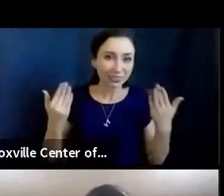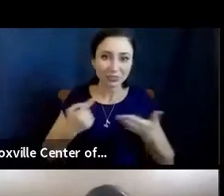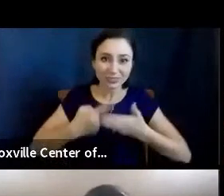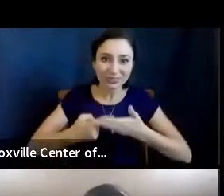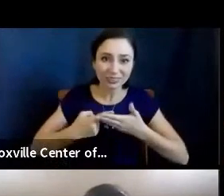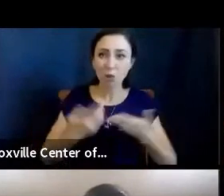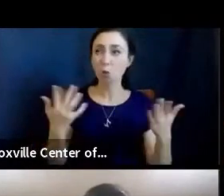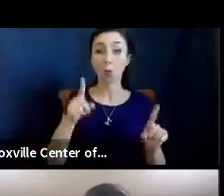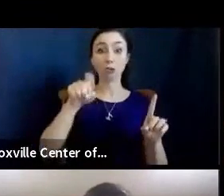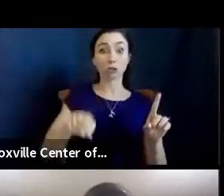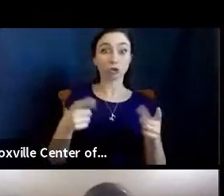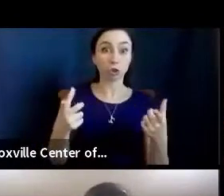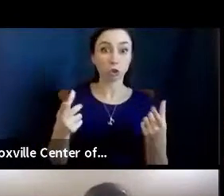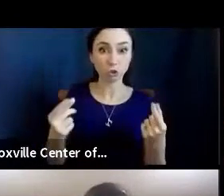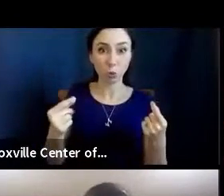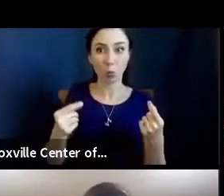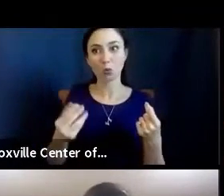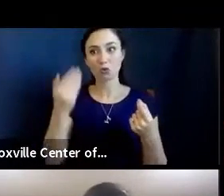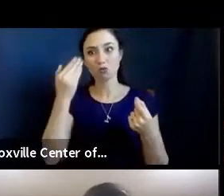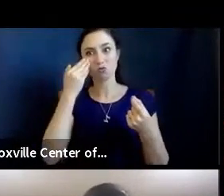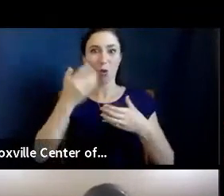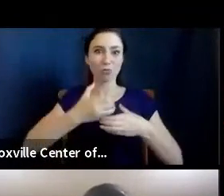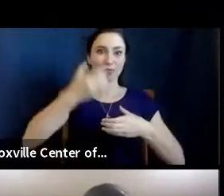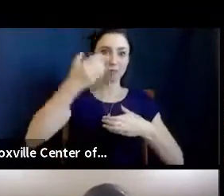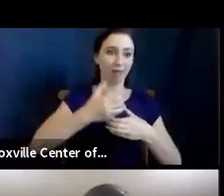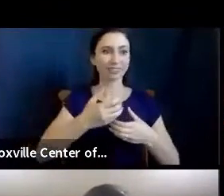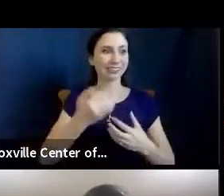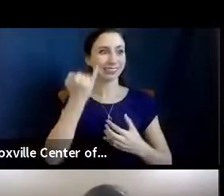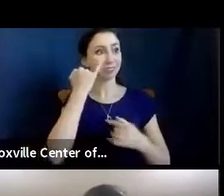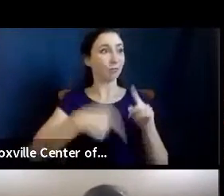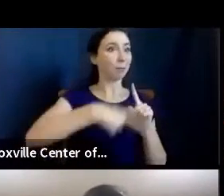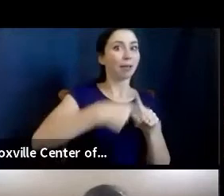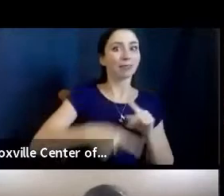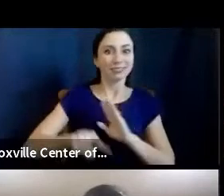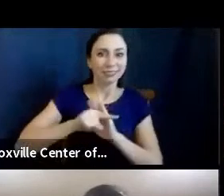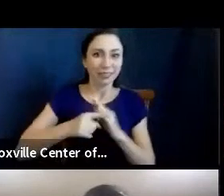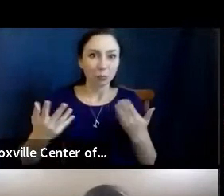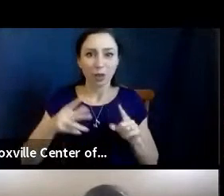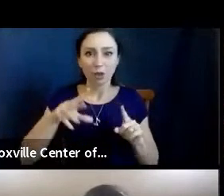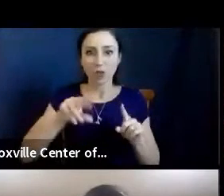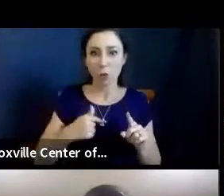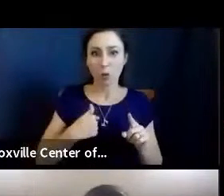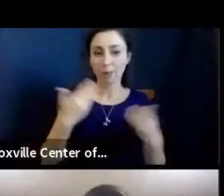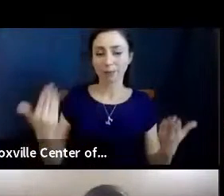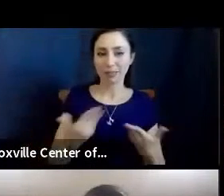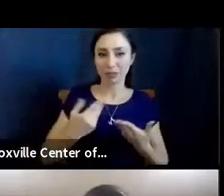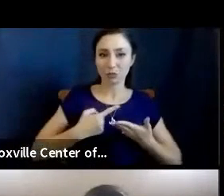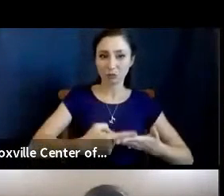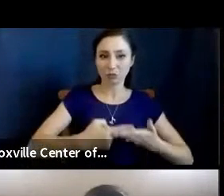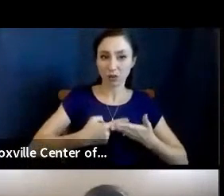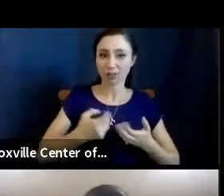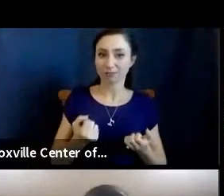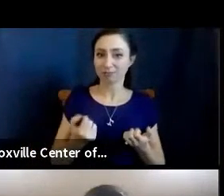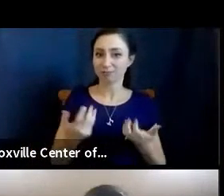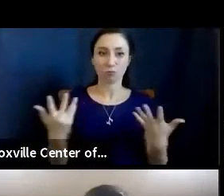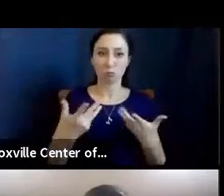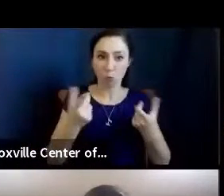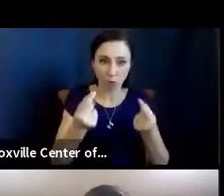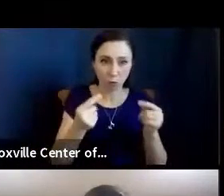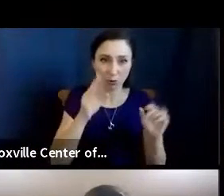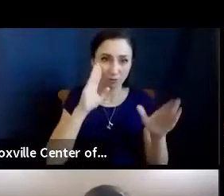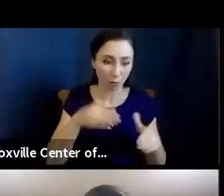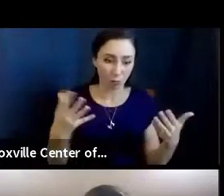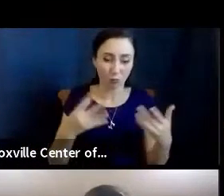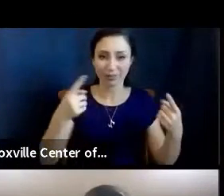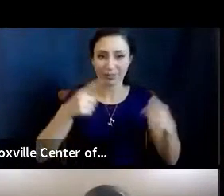should do, that the glass is half full or the glass is half empty. I'm here to talk about a 16-ounce glass and the 8 ounces of water in it. That's kind of the economist